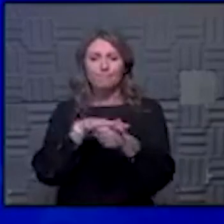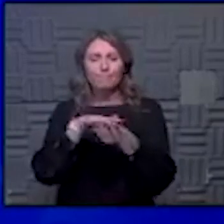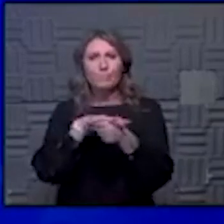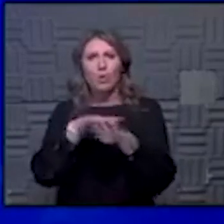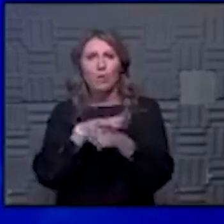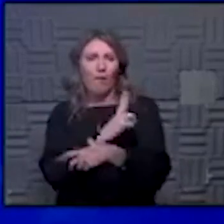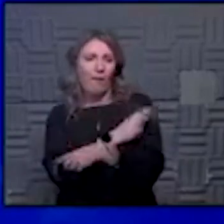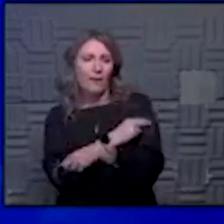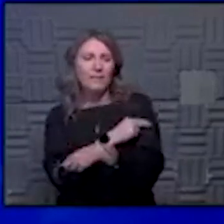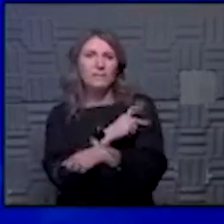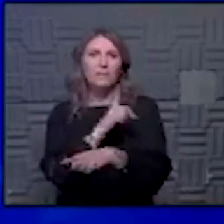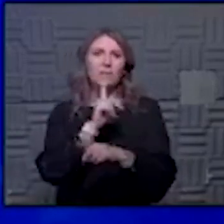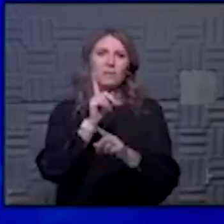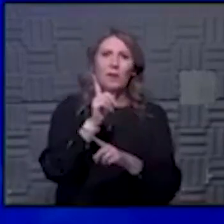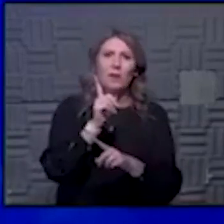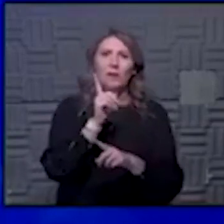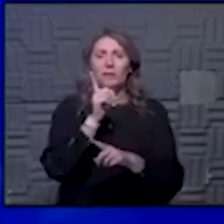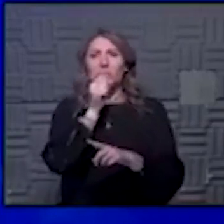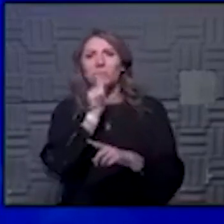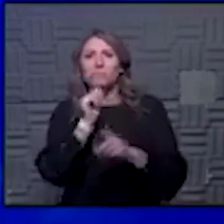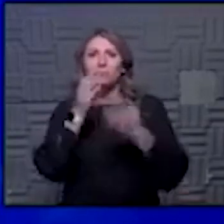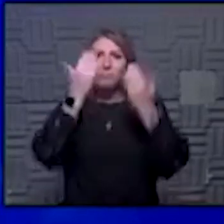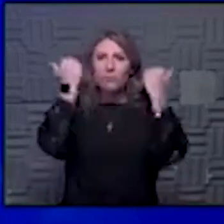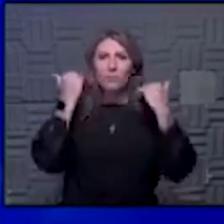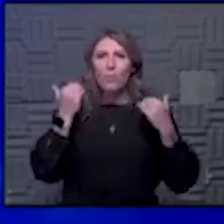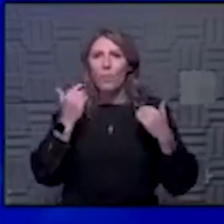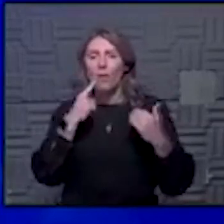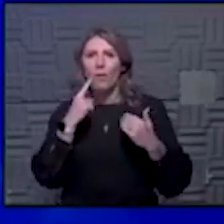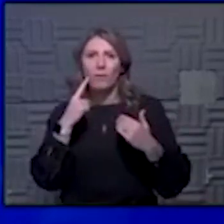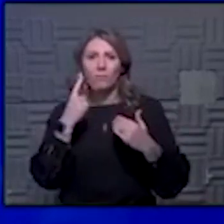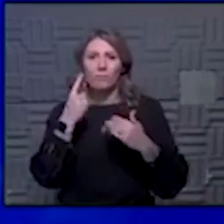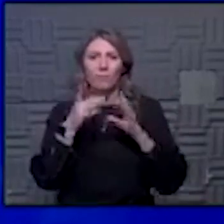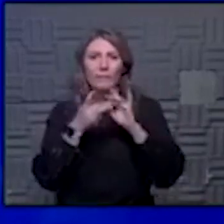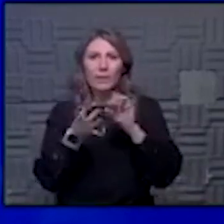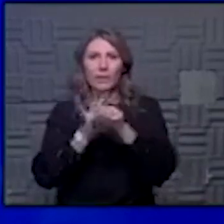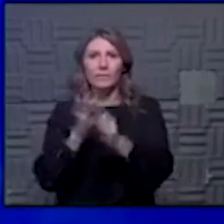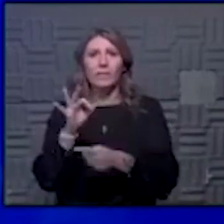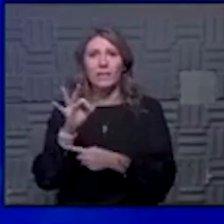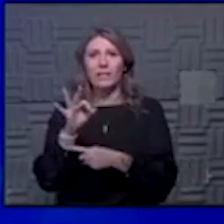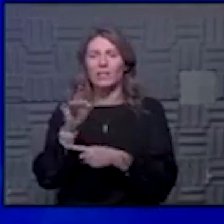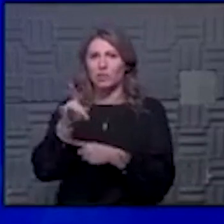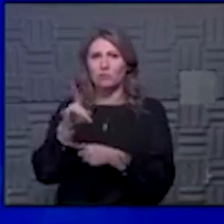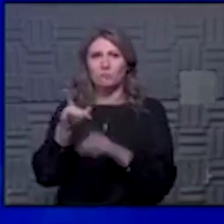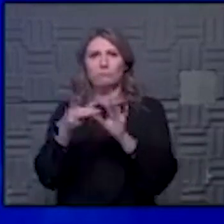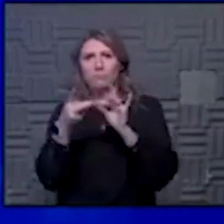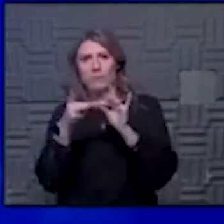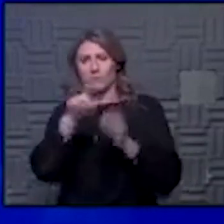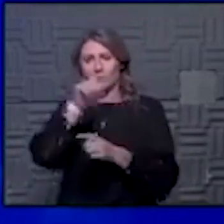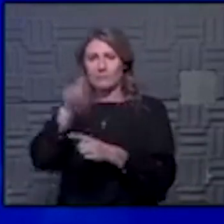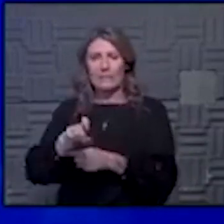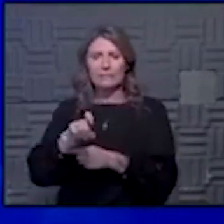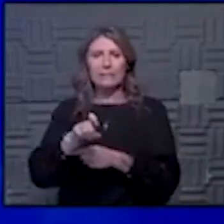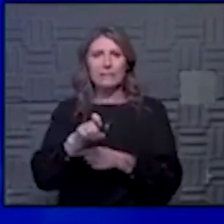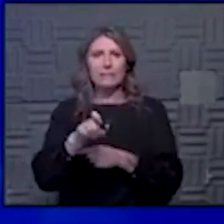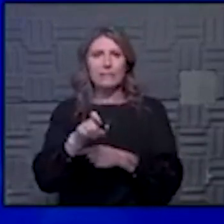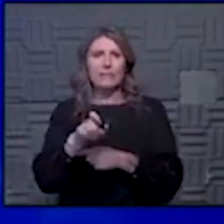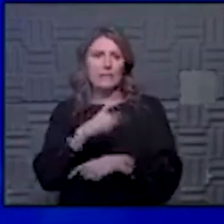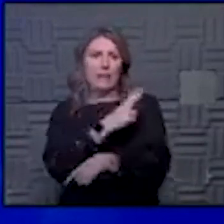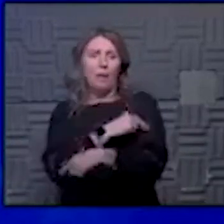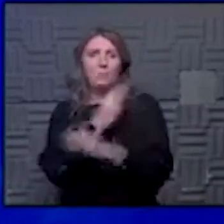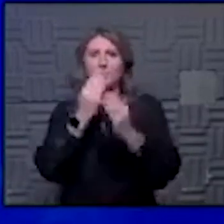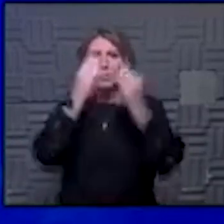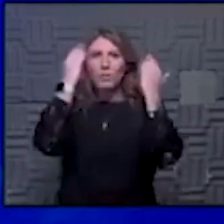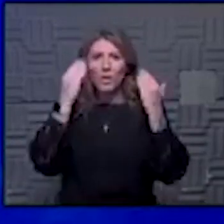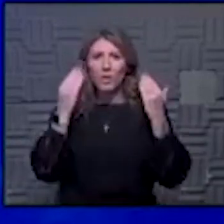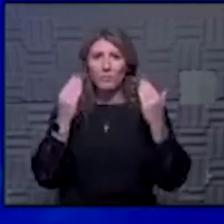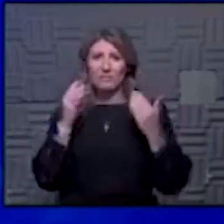because of COVID-19? We're hearing about, and you touched on it a little bit down in Texas too, hospitals being overwhelmed. Are we there now?